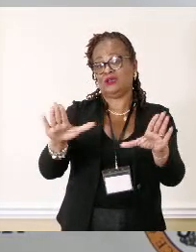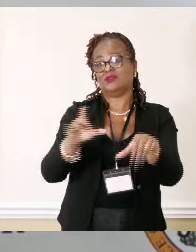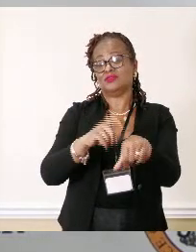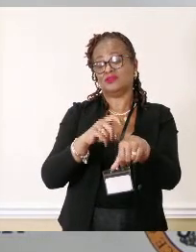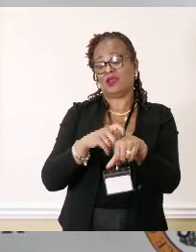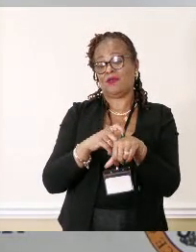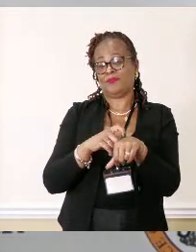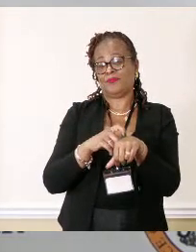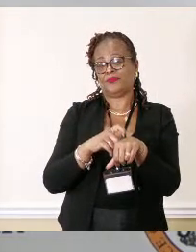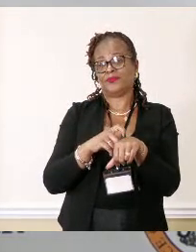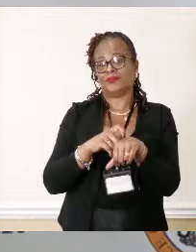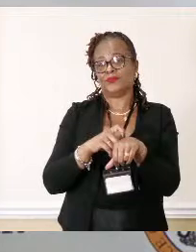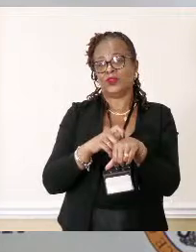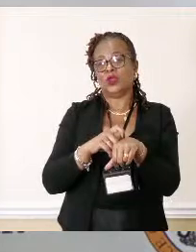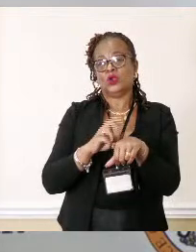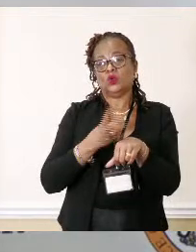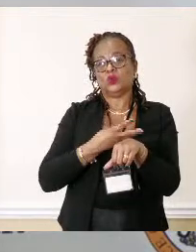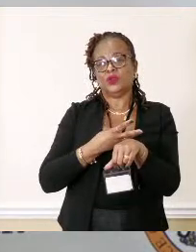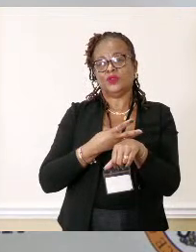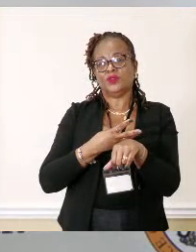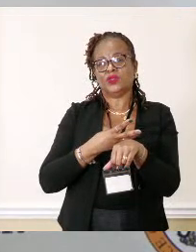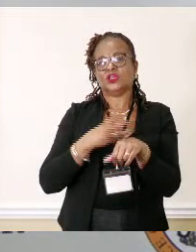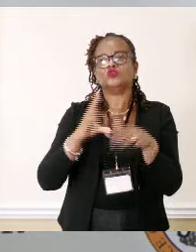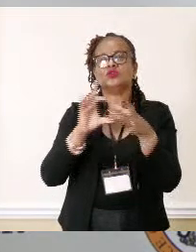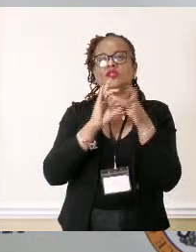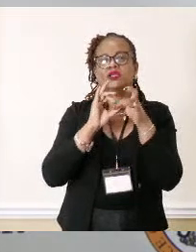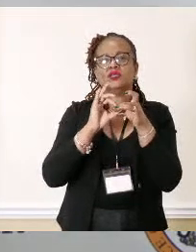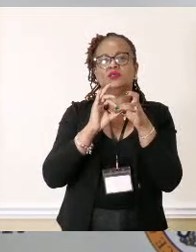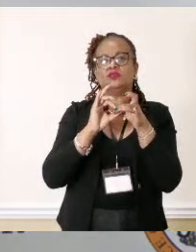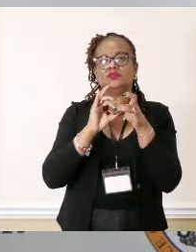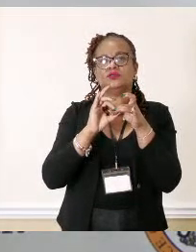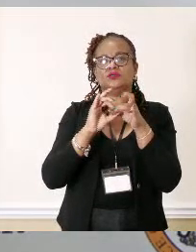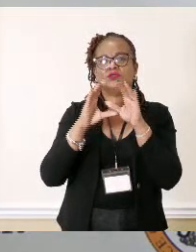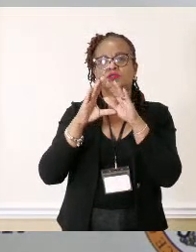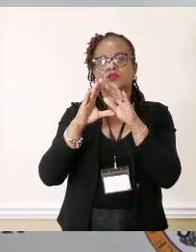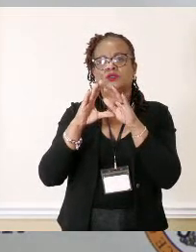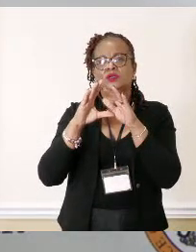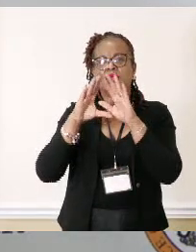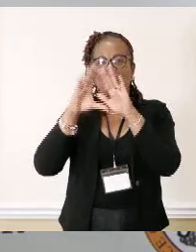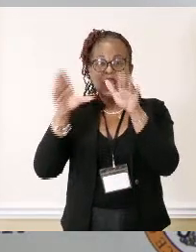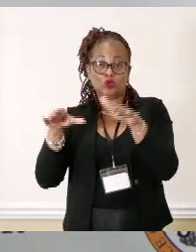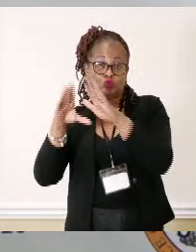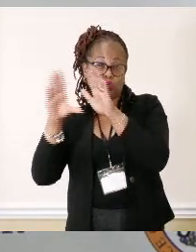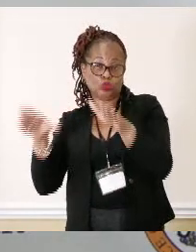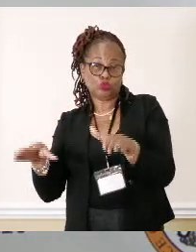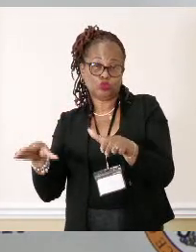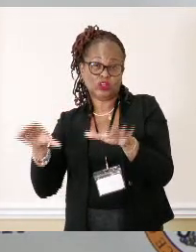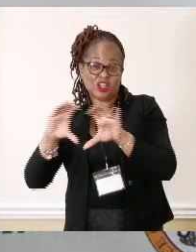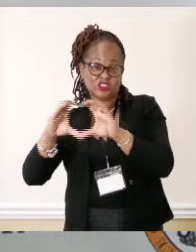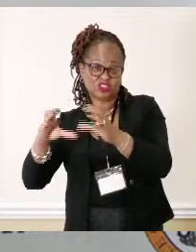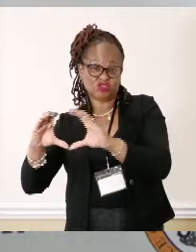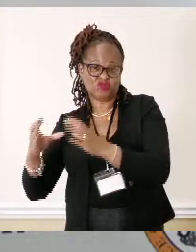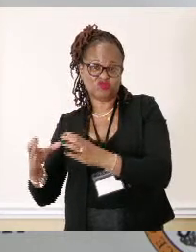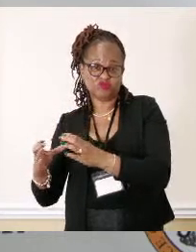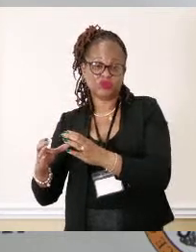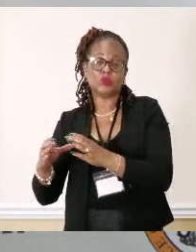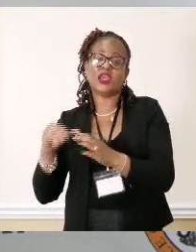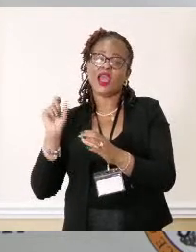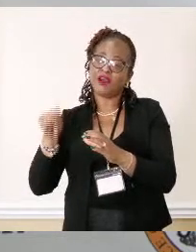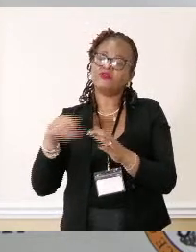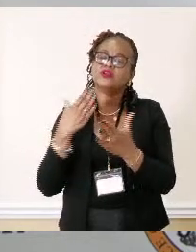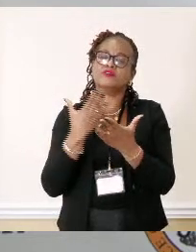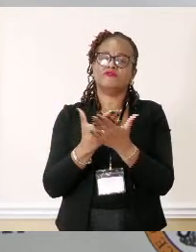time. We do think that this is related to households and clusters. But we have to confirm